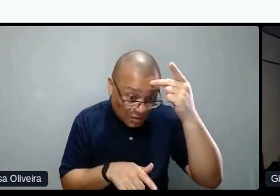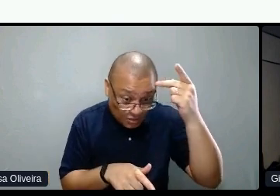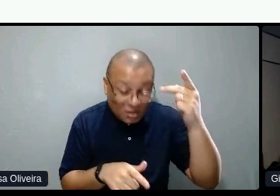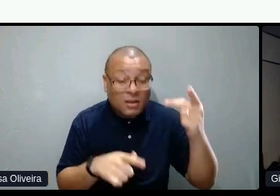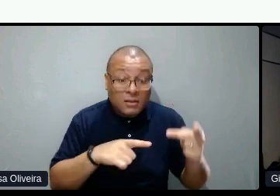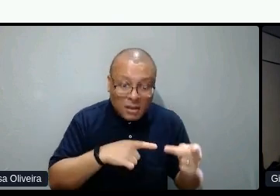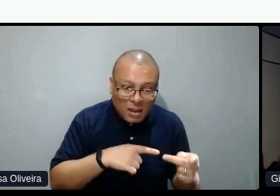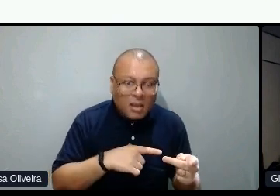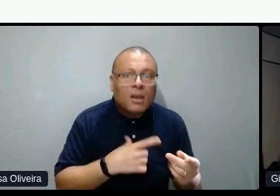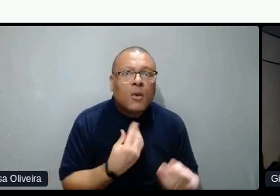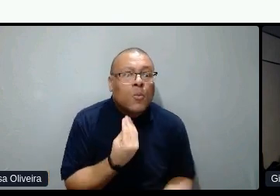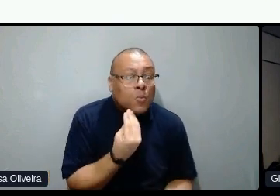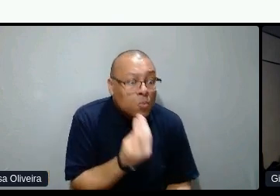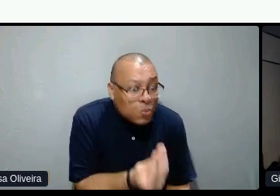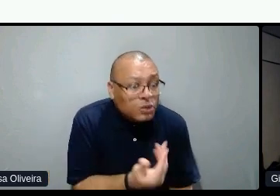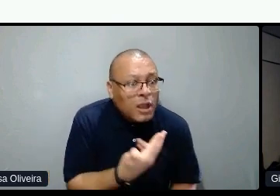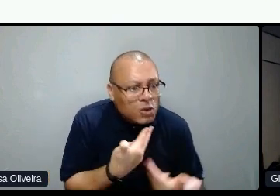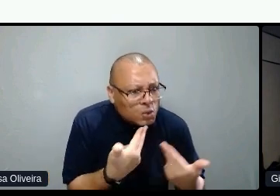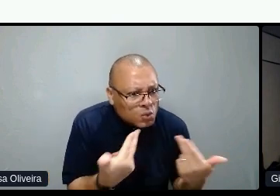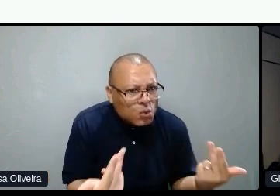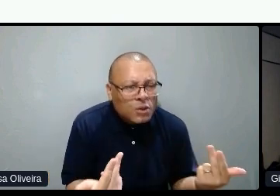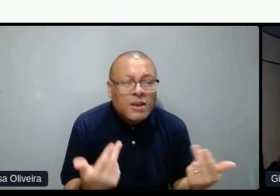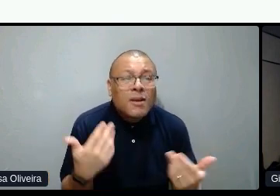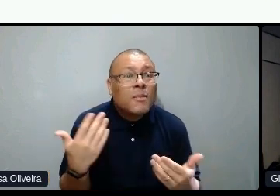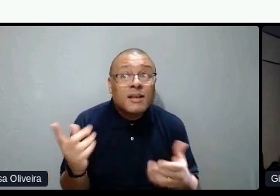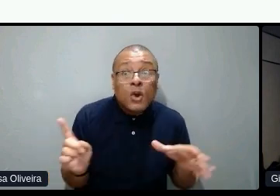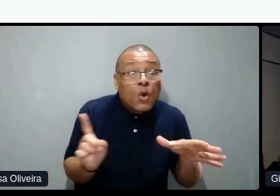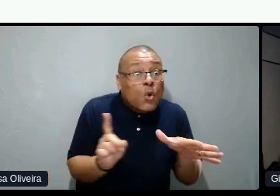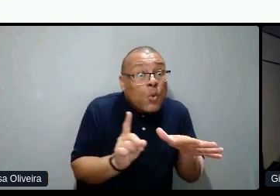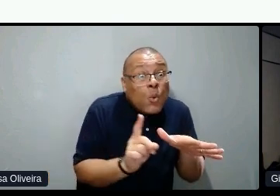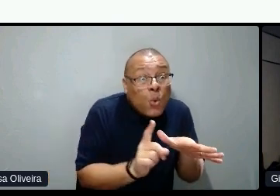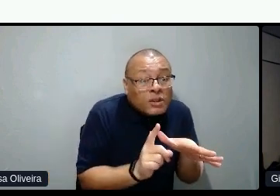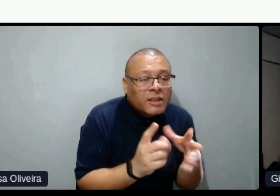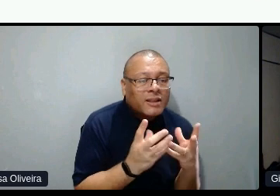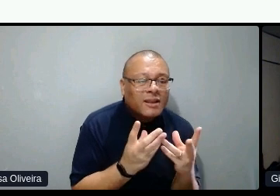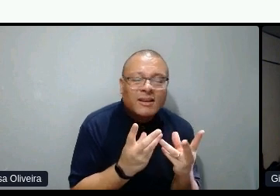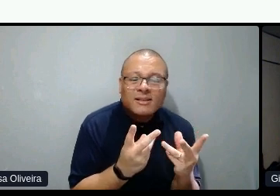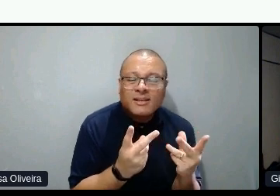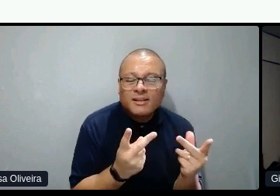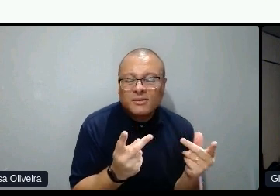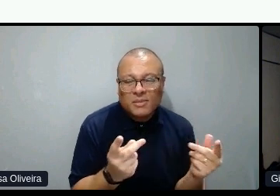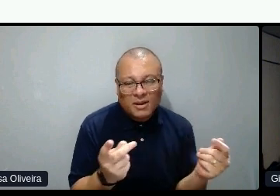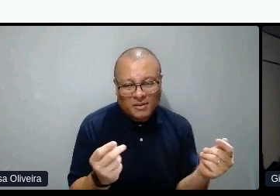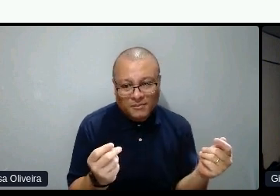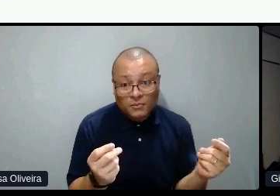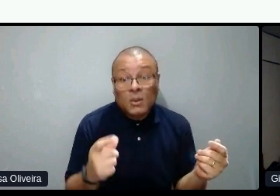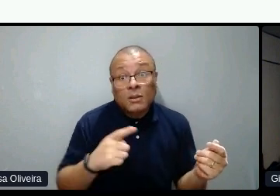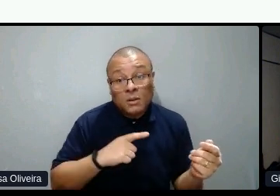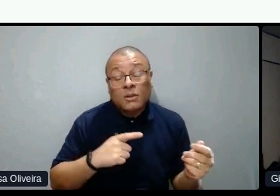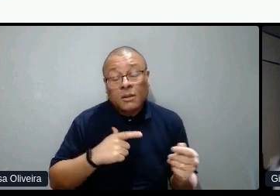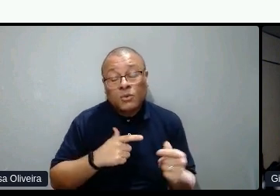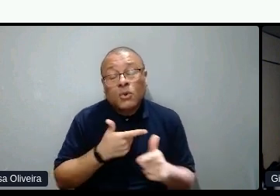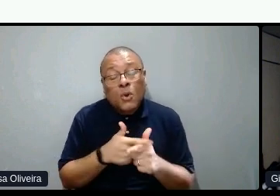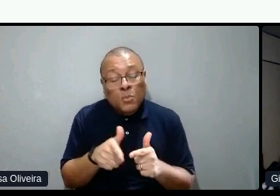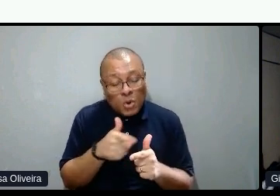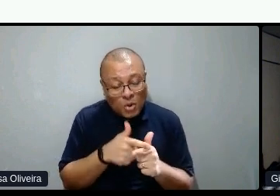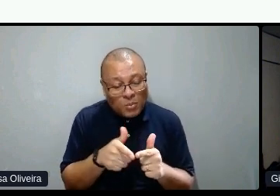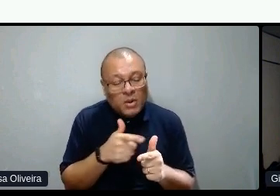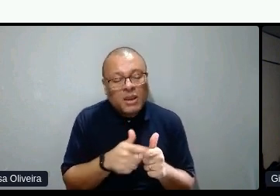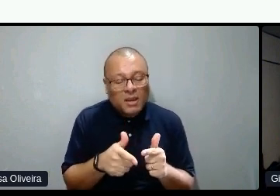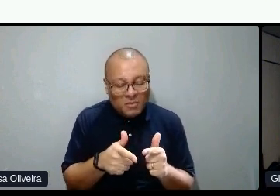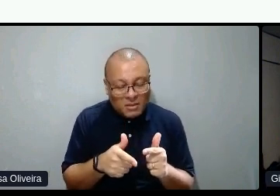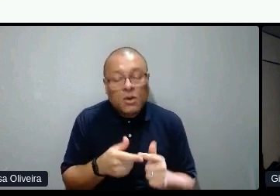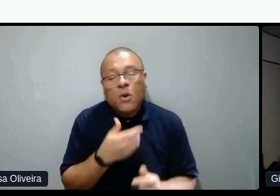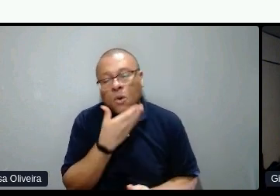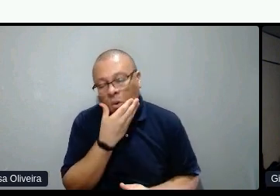very often also disappear again. So a lot of people talk about we have a pipeline problem. We don't have enough